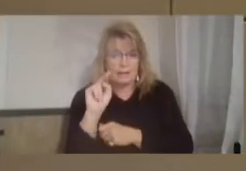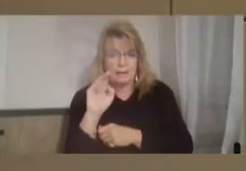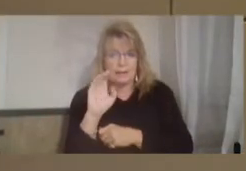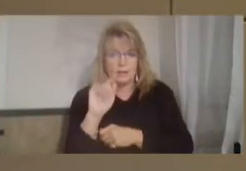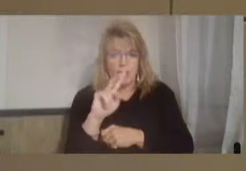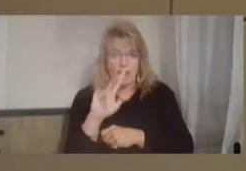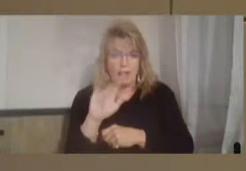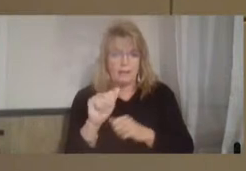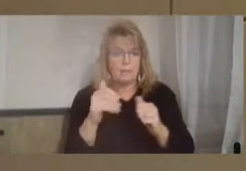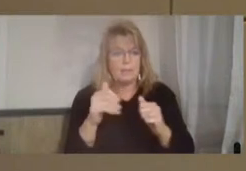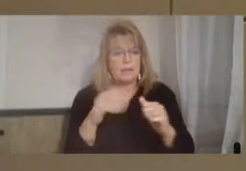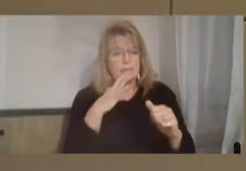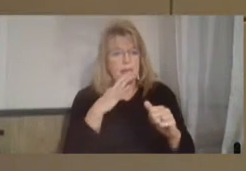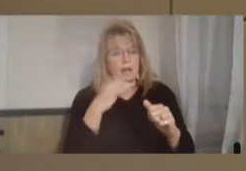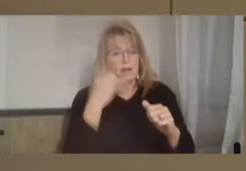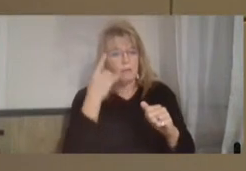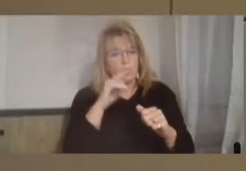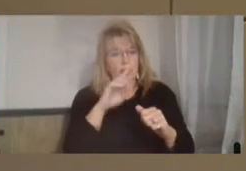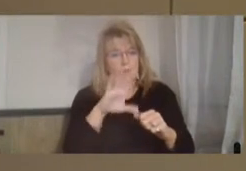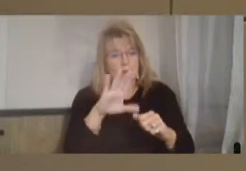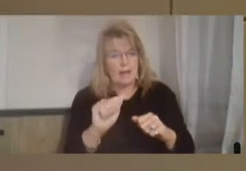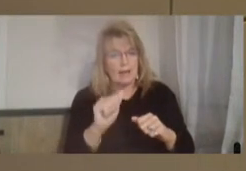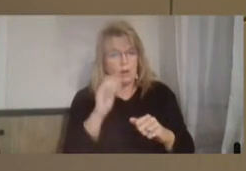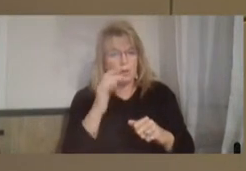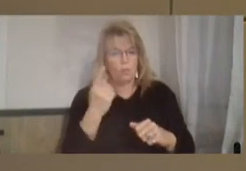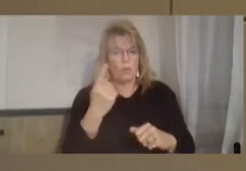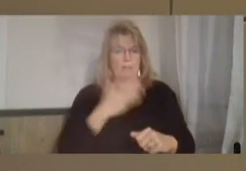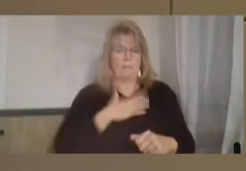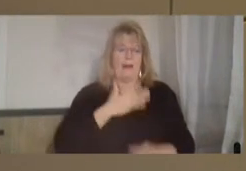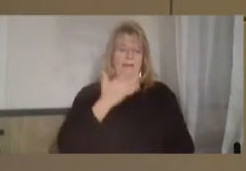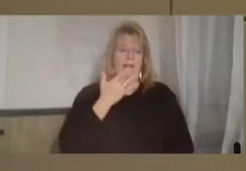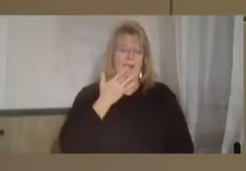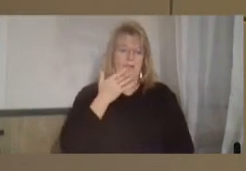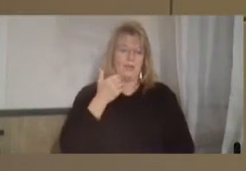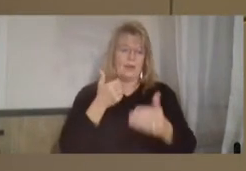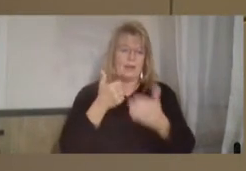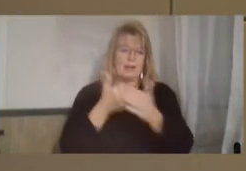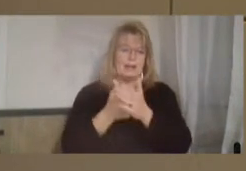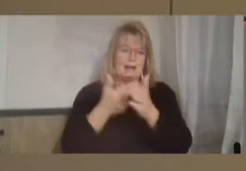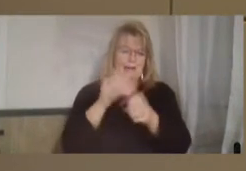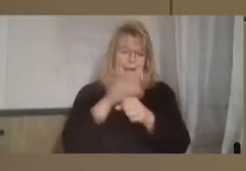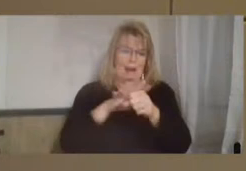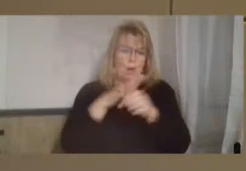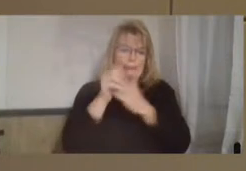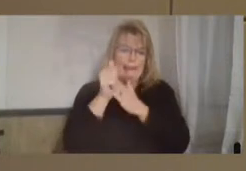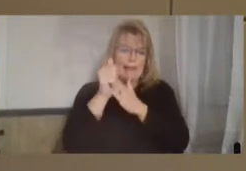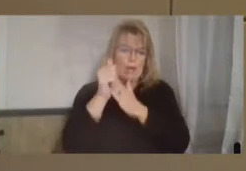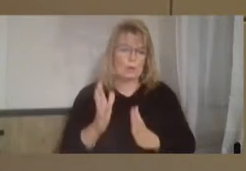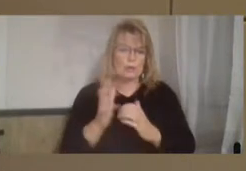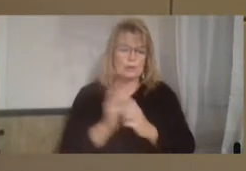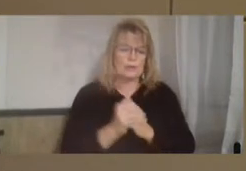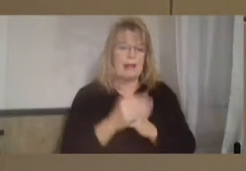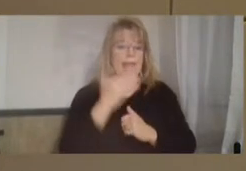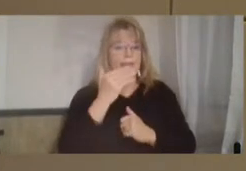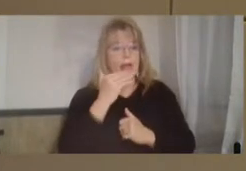the DCA. She's one of my favorites, neighborhood leaders. So thank you